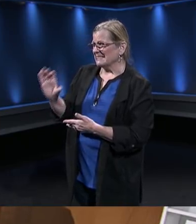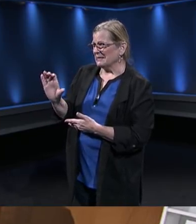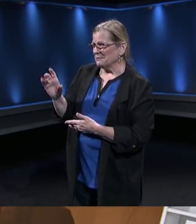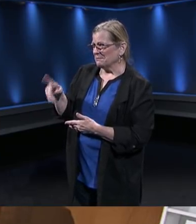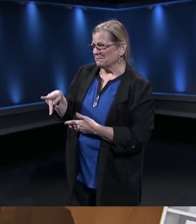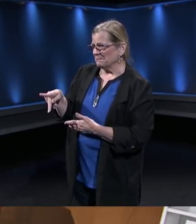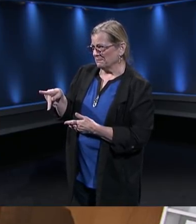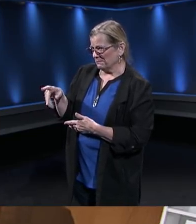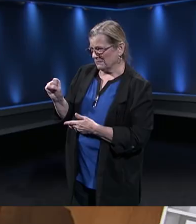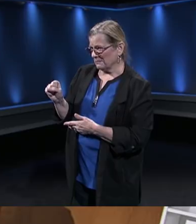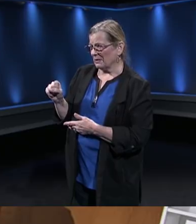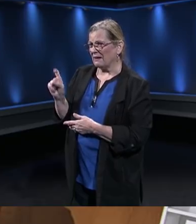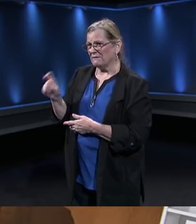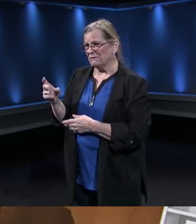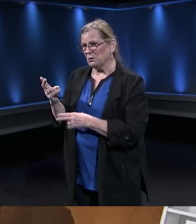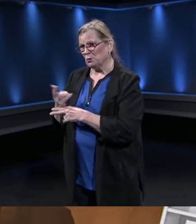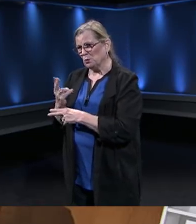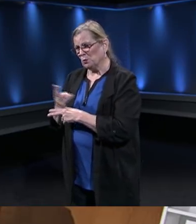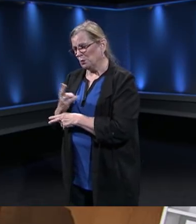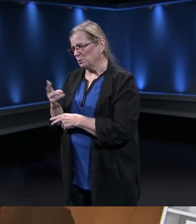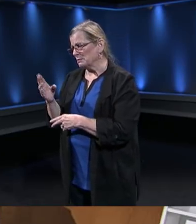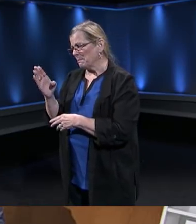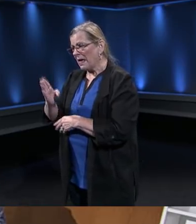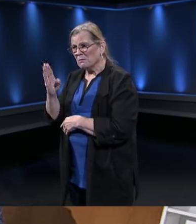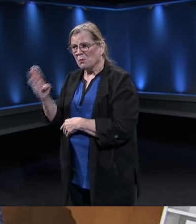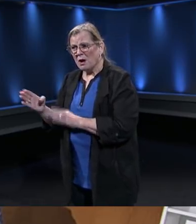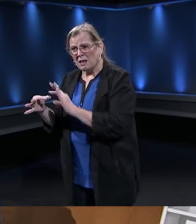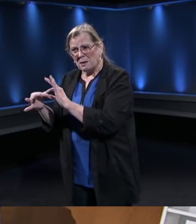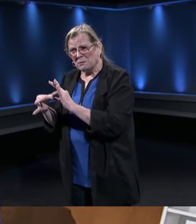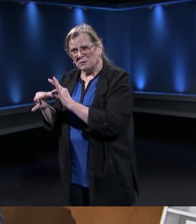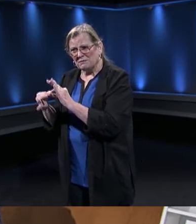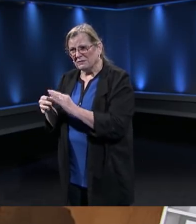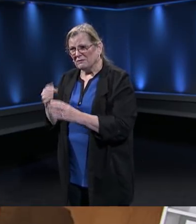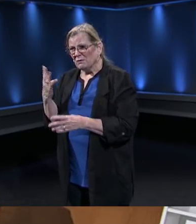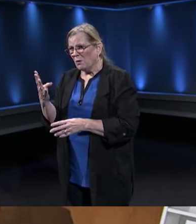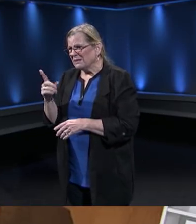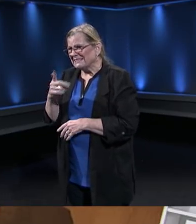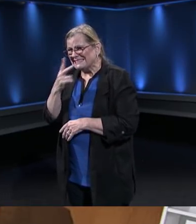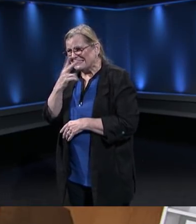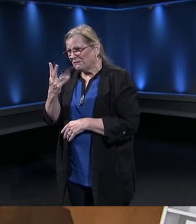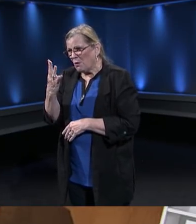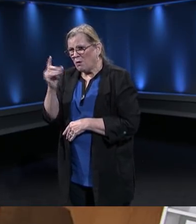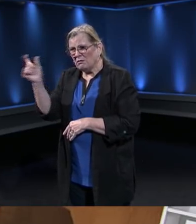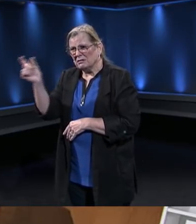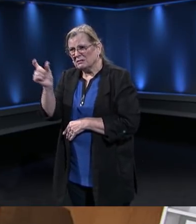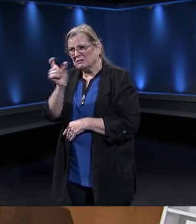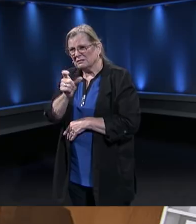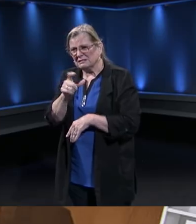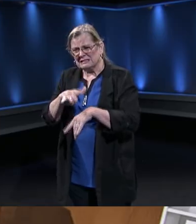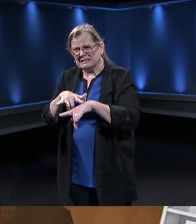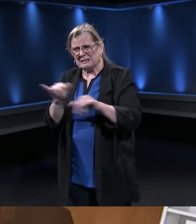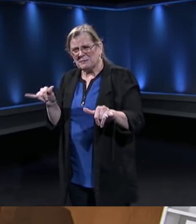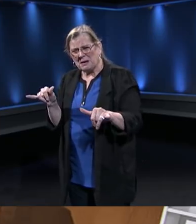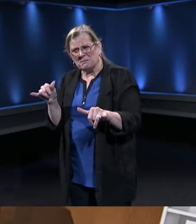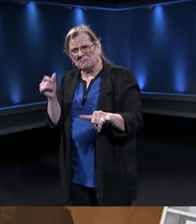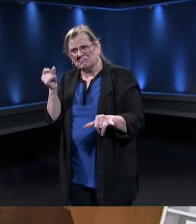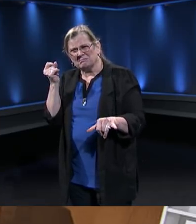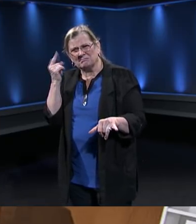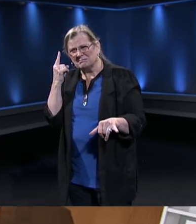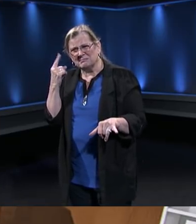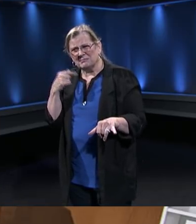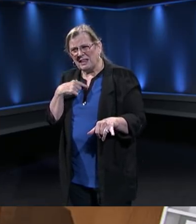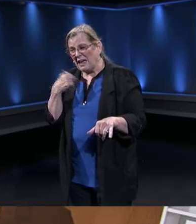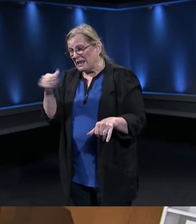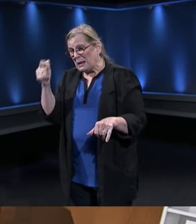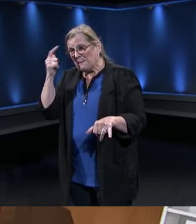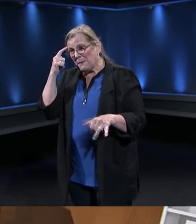4 students' faces at once. And I think a mental health expert, anyone would agree that it's important